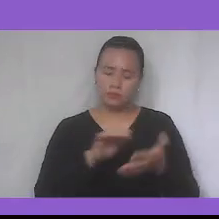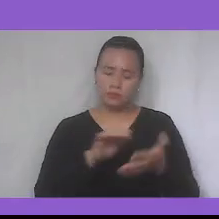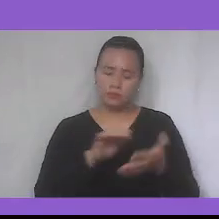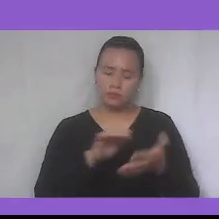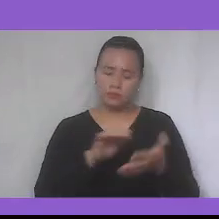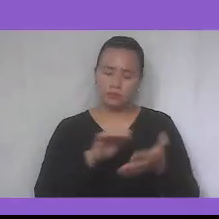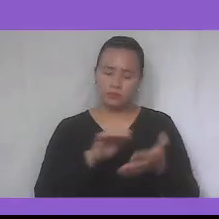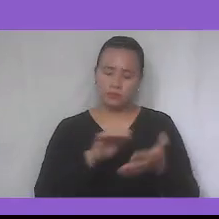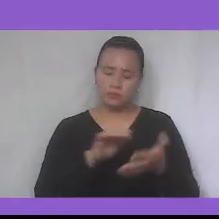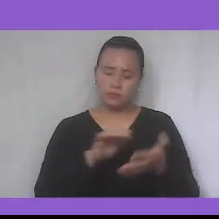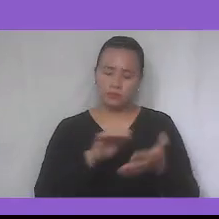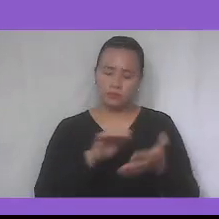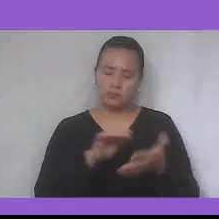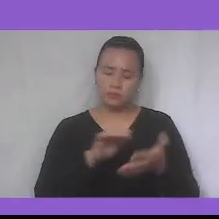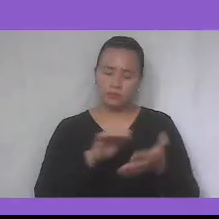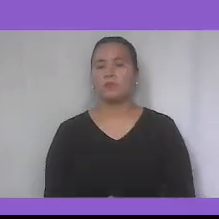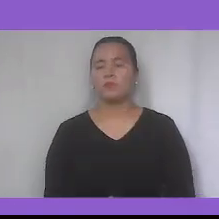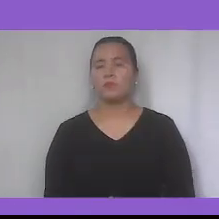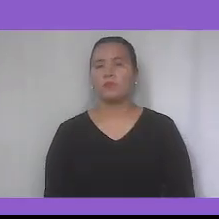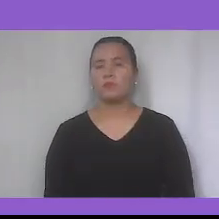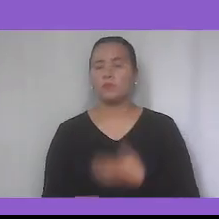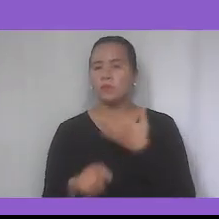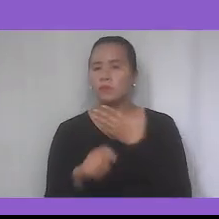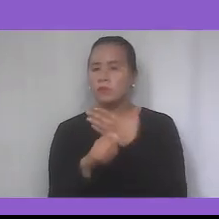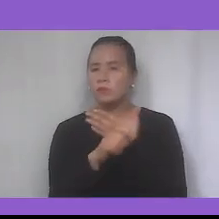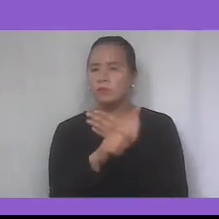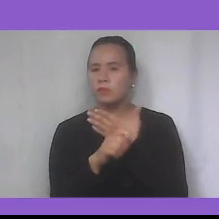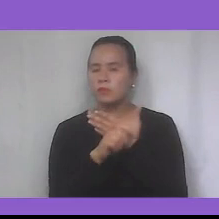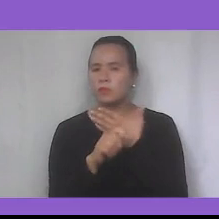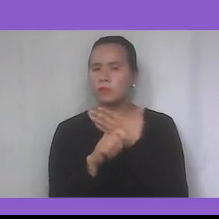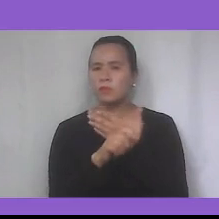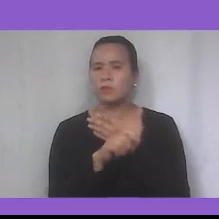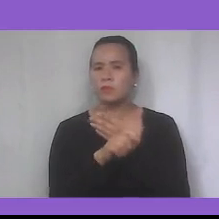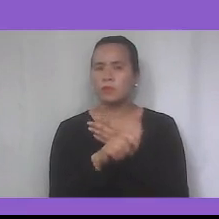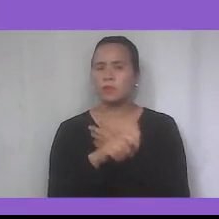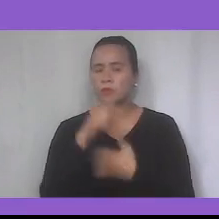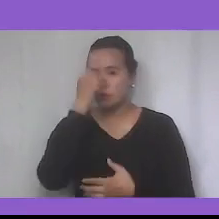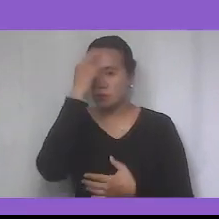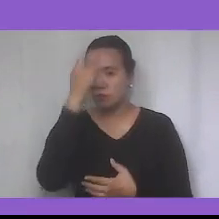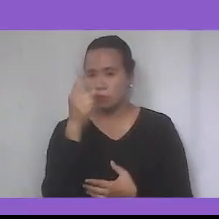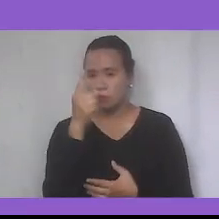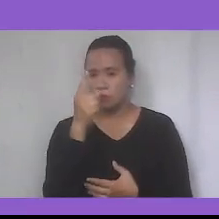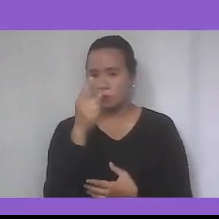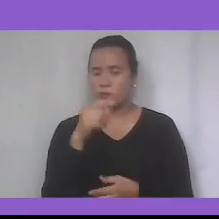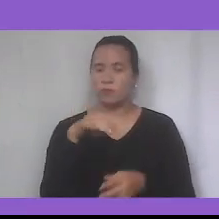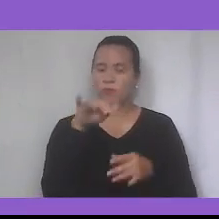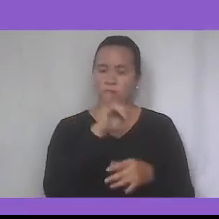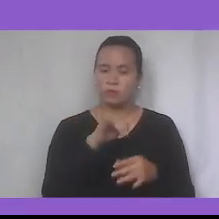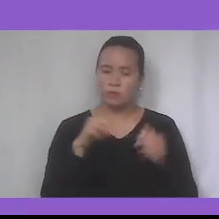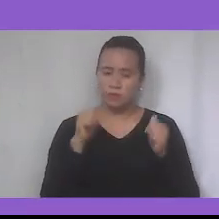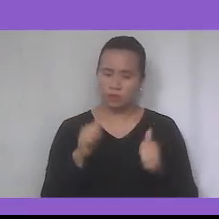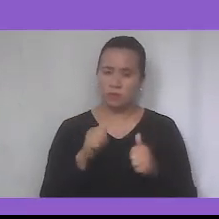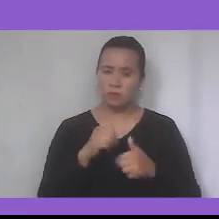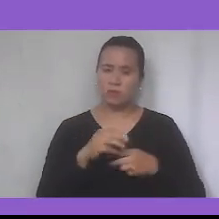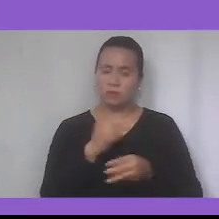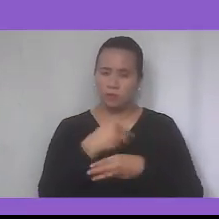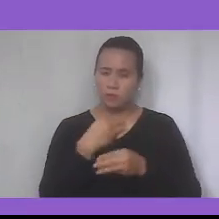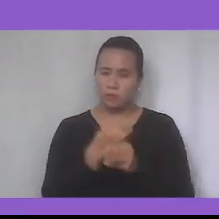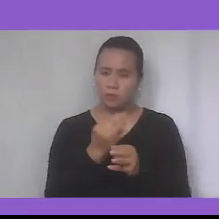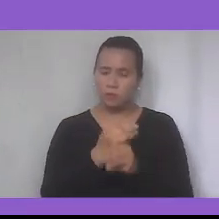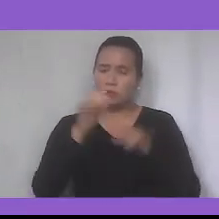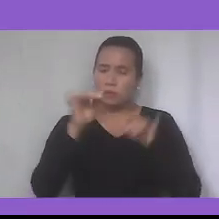clicking generate a practice quiz button. Using artificial intelligence, Microsoft Forms